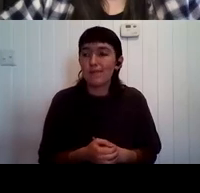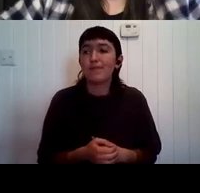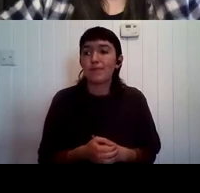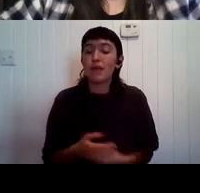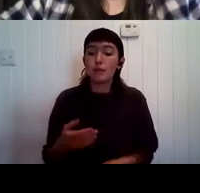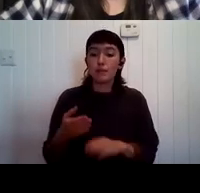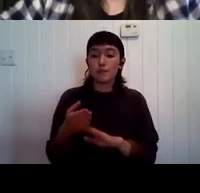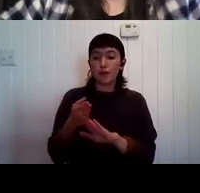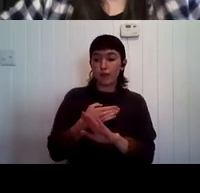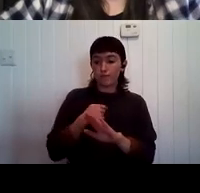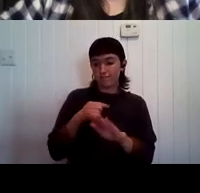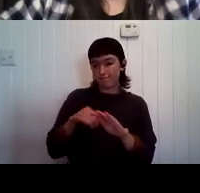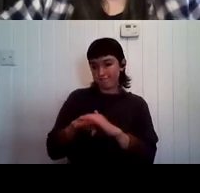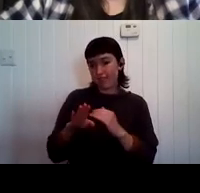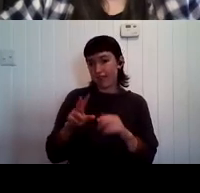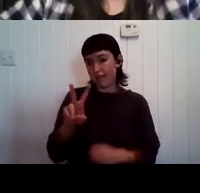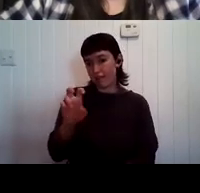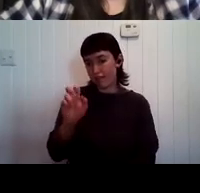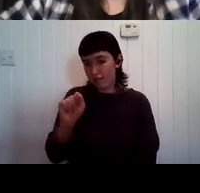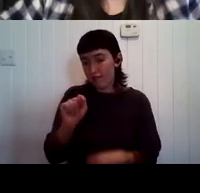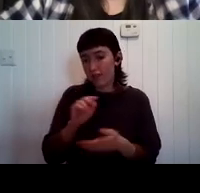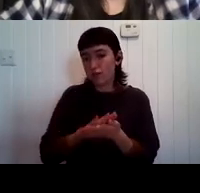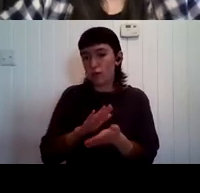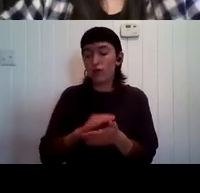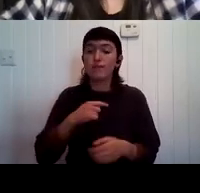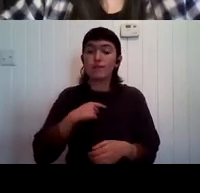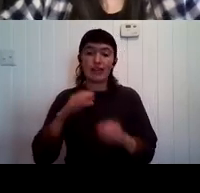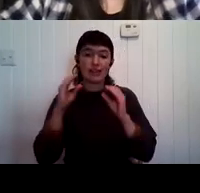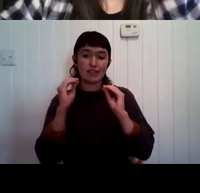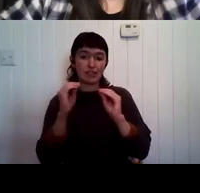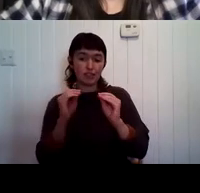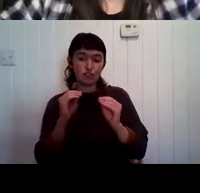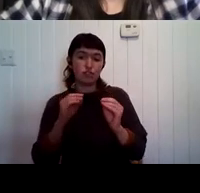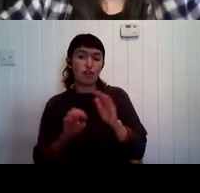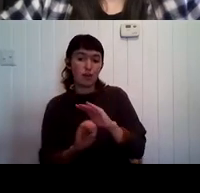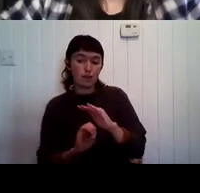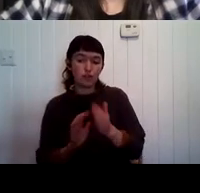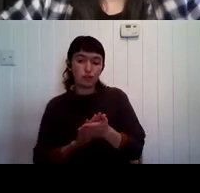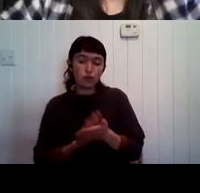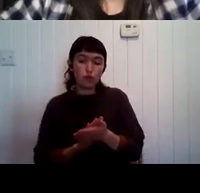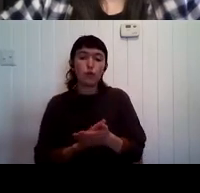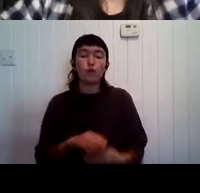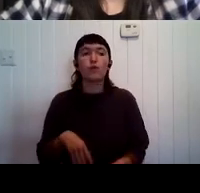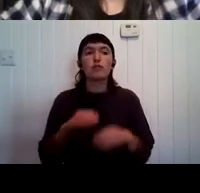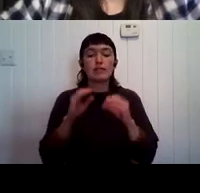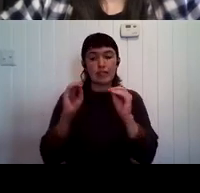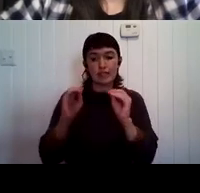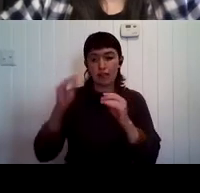I was teaching. I was teaching in primary schools and secondary schools, and I was teaching adults, lots of different